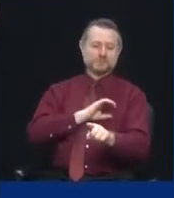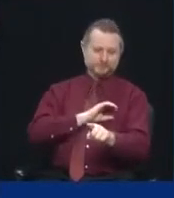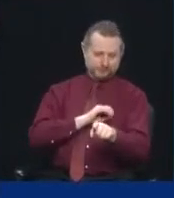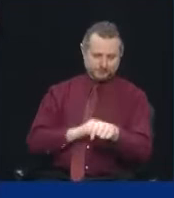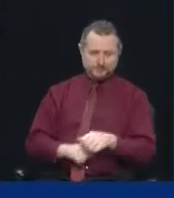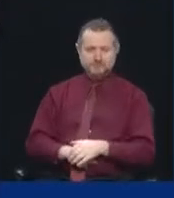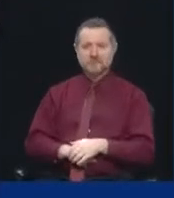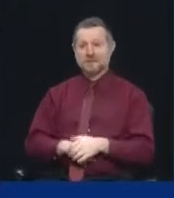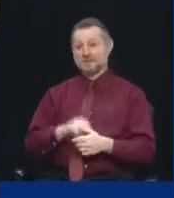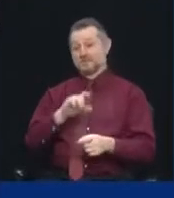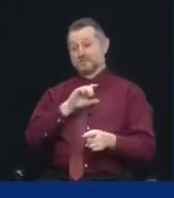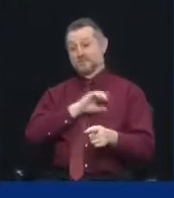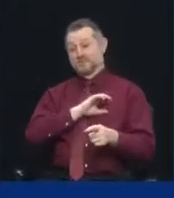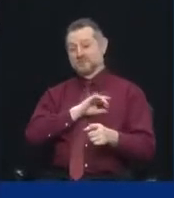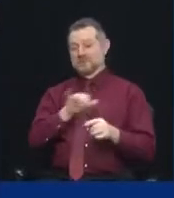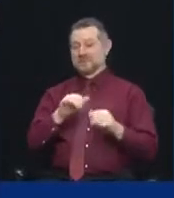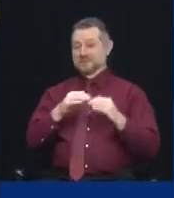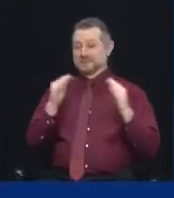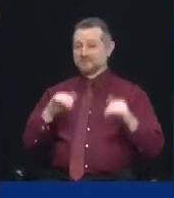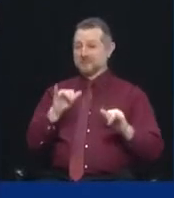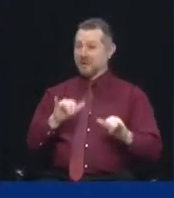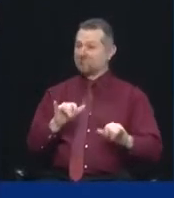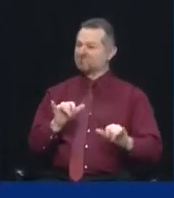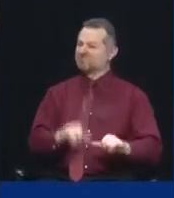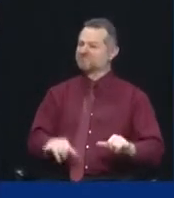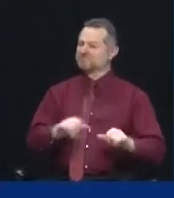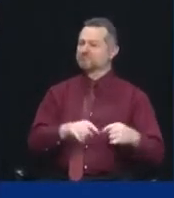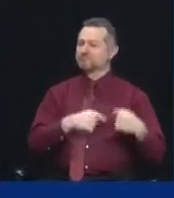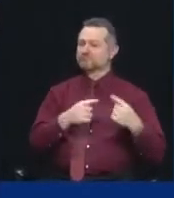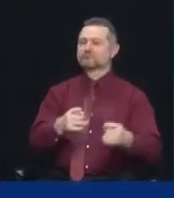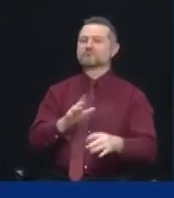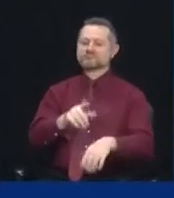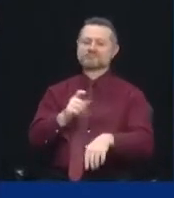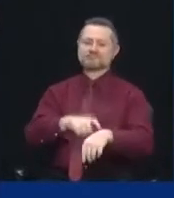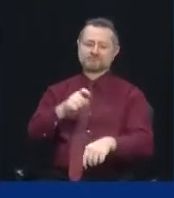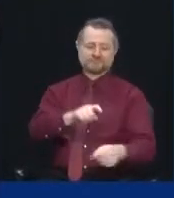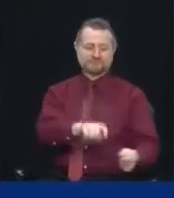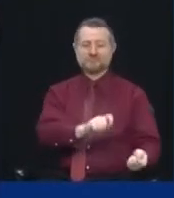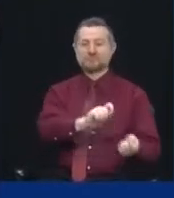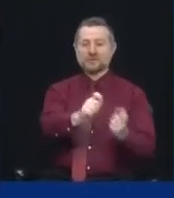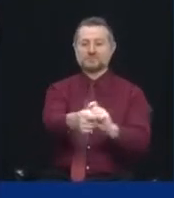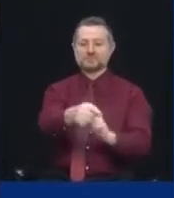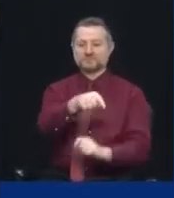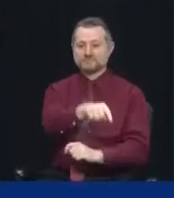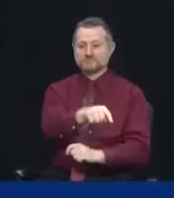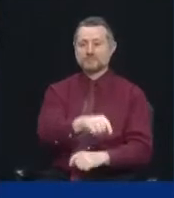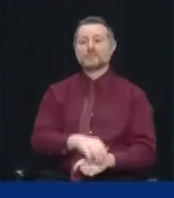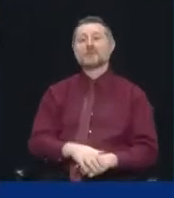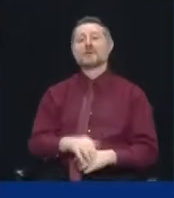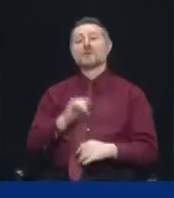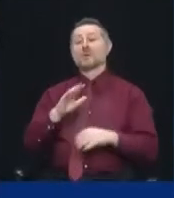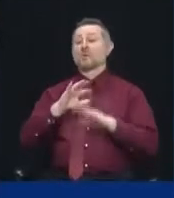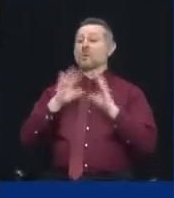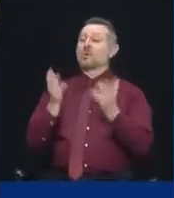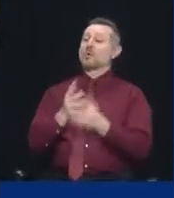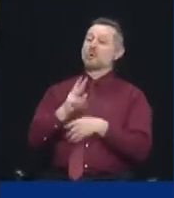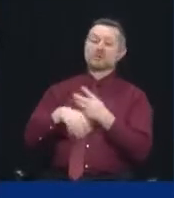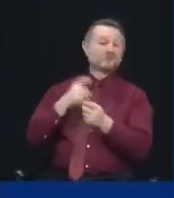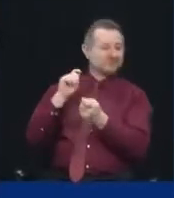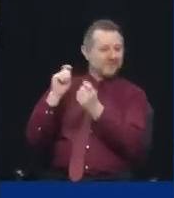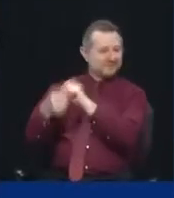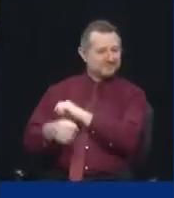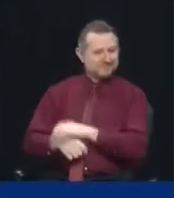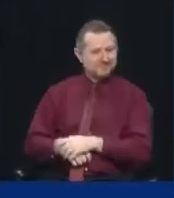police the way you did decades ago. It's a different society. Things change, things evolve. We don't educate the way